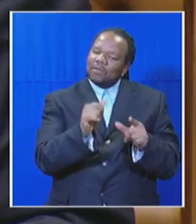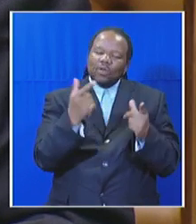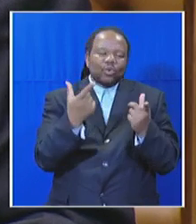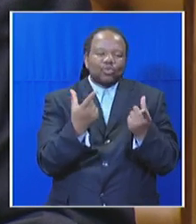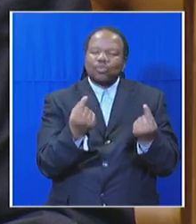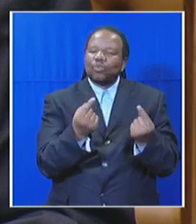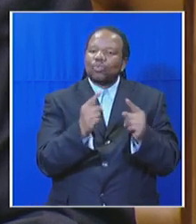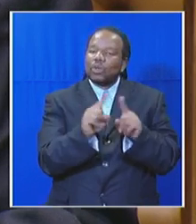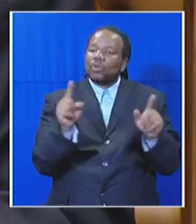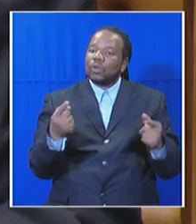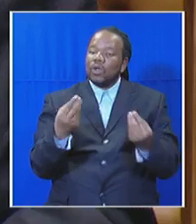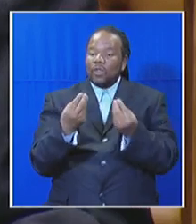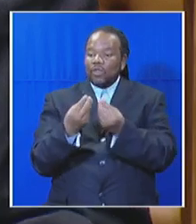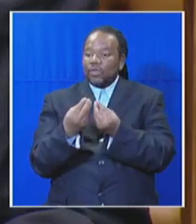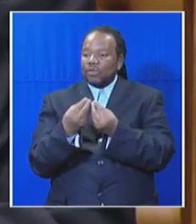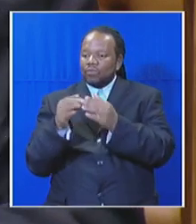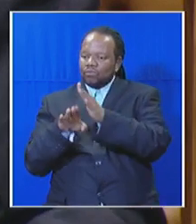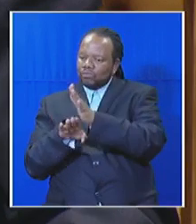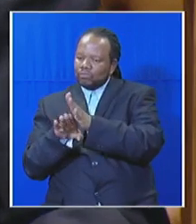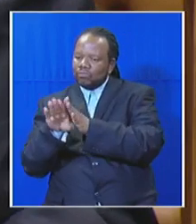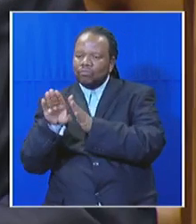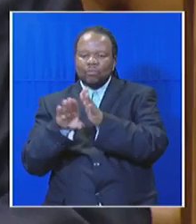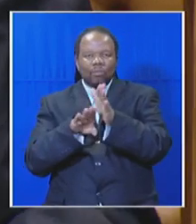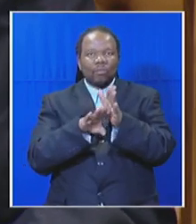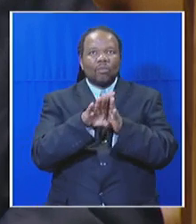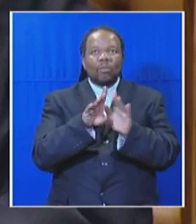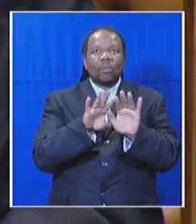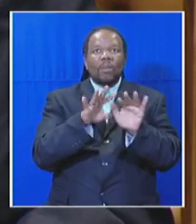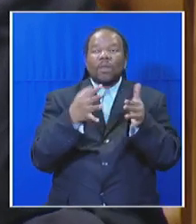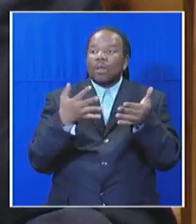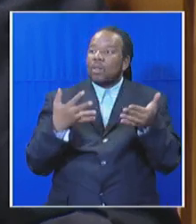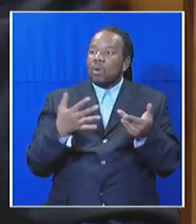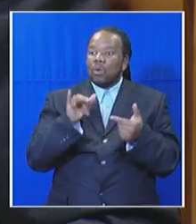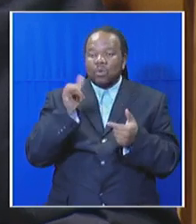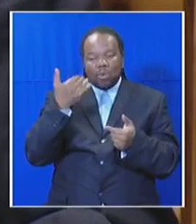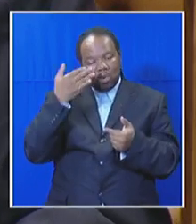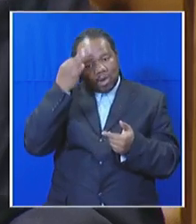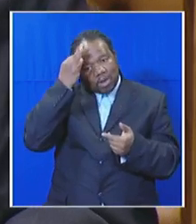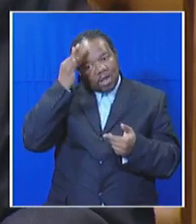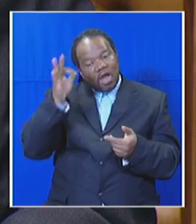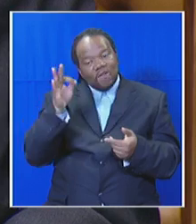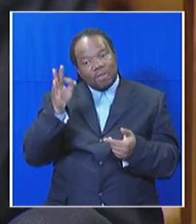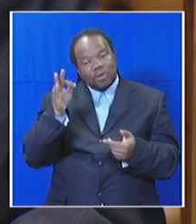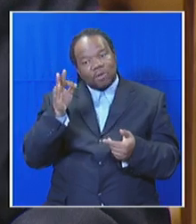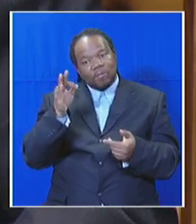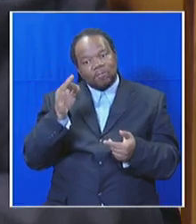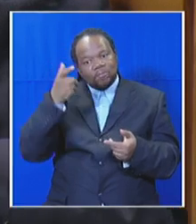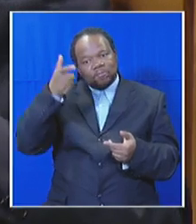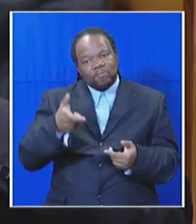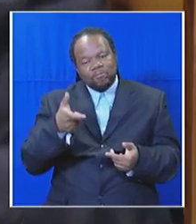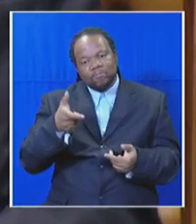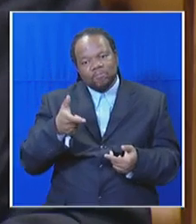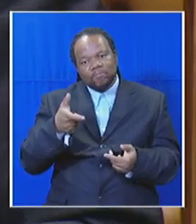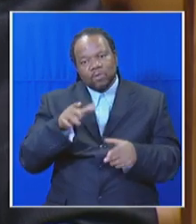was. There are now, coups in Africa are no longer an accepted phenomenon. And we